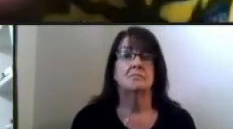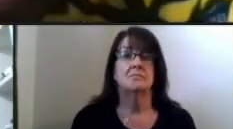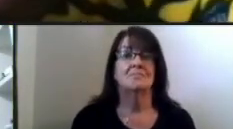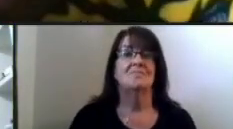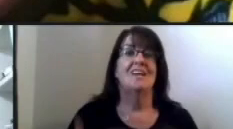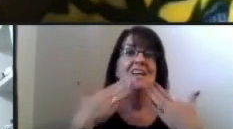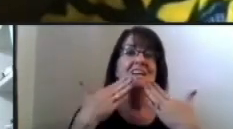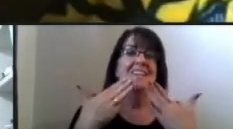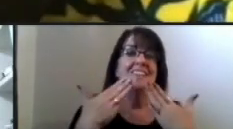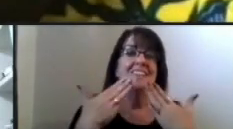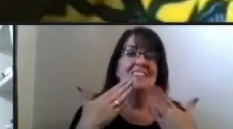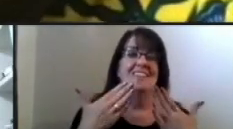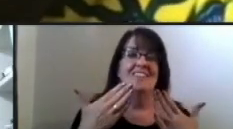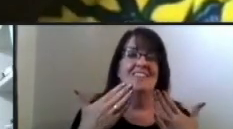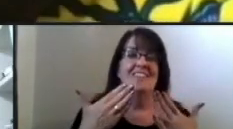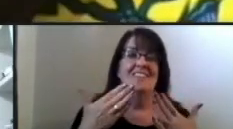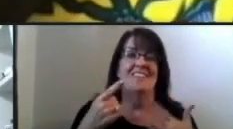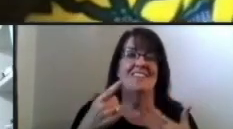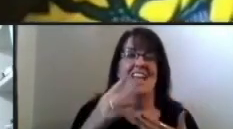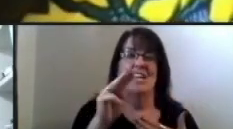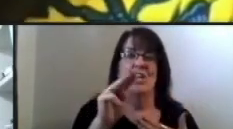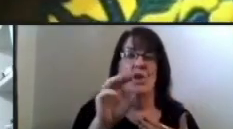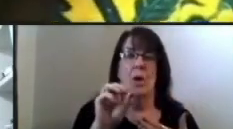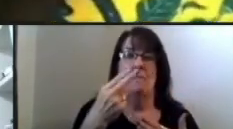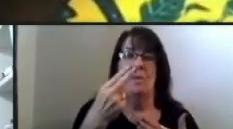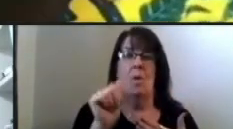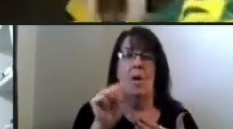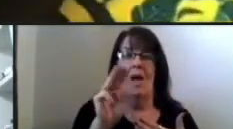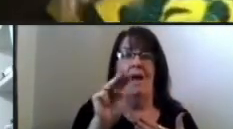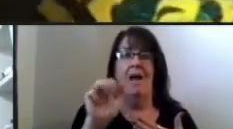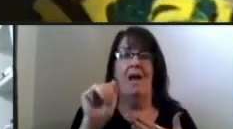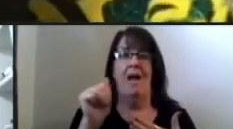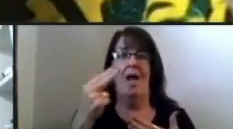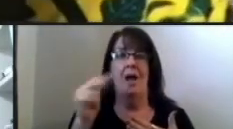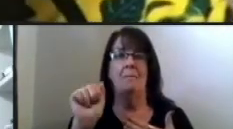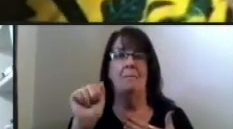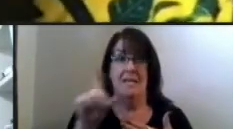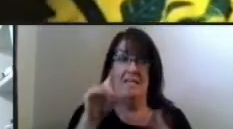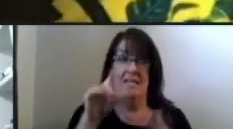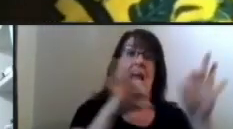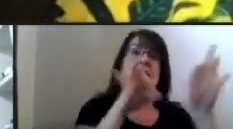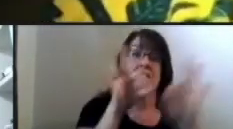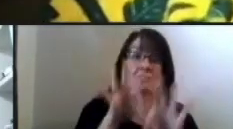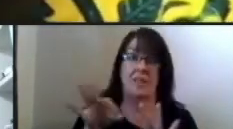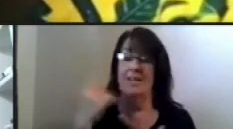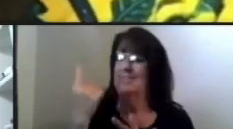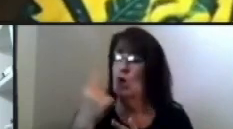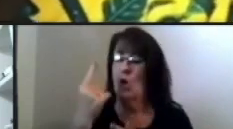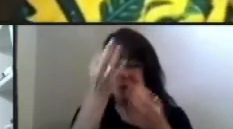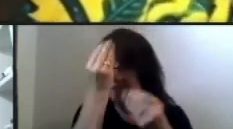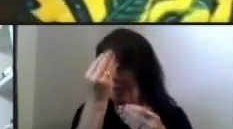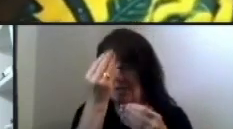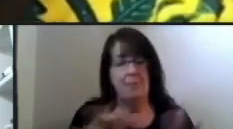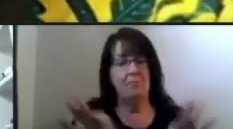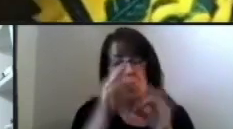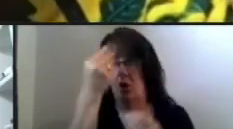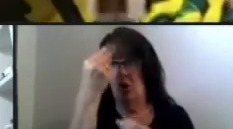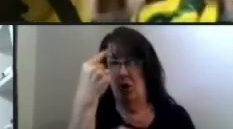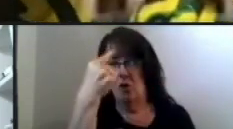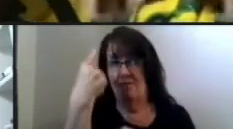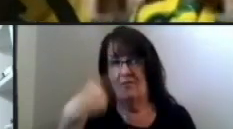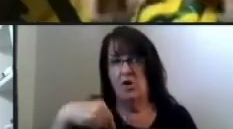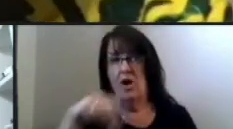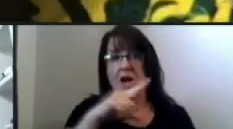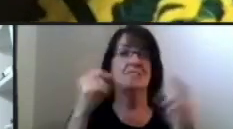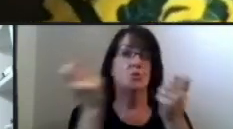Thank you. Thank you, Muhammad. So as he explained, it is always important for us to continue